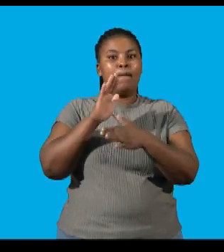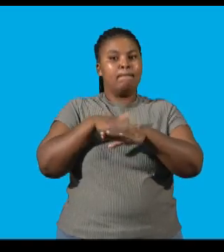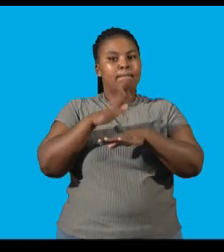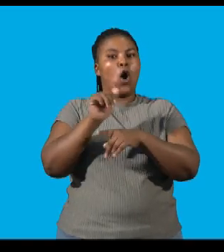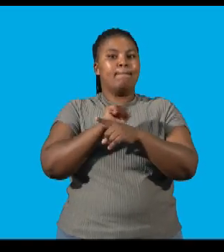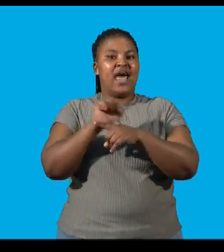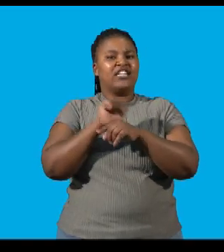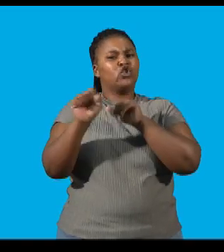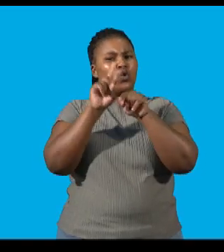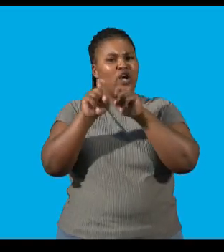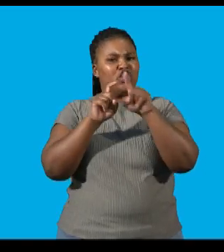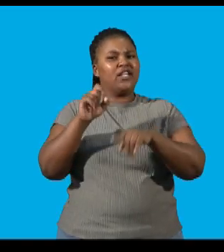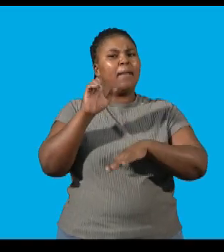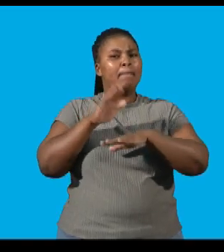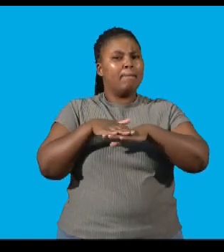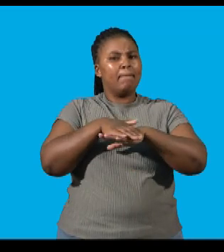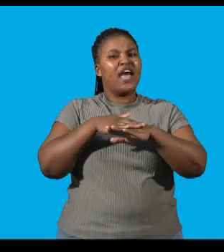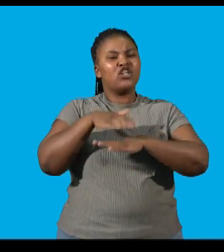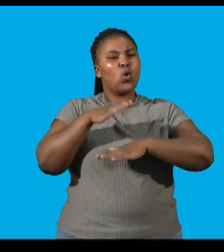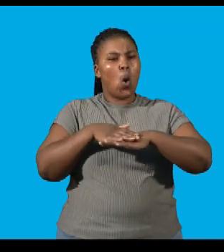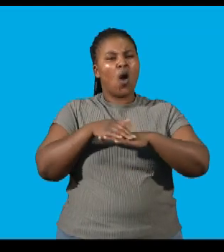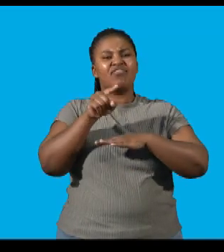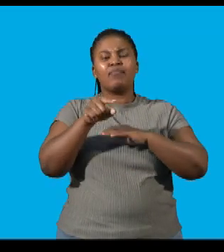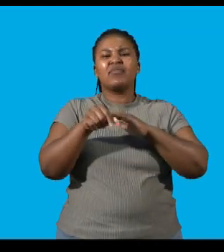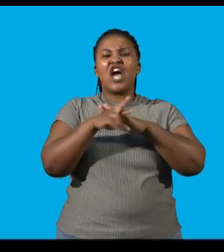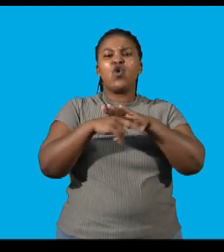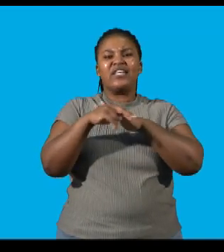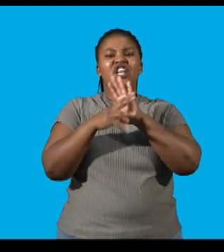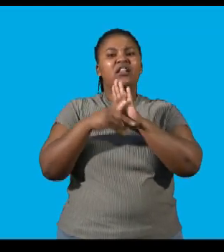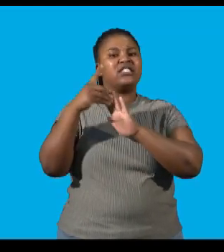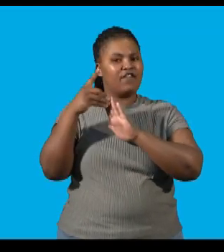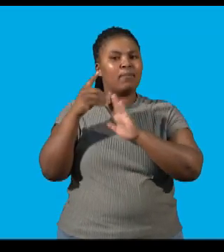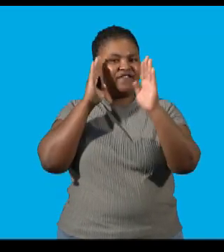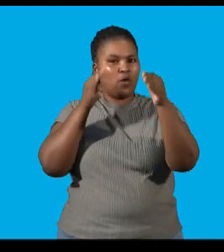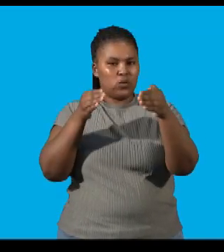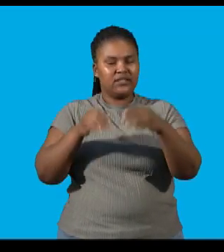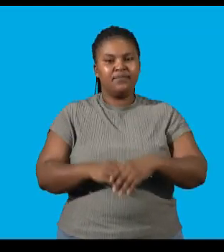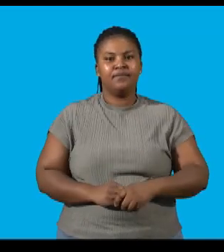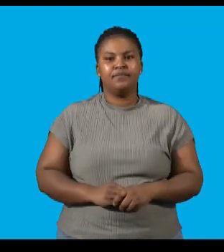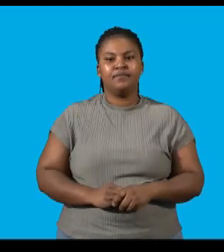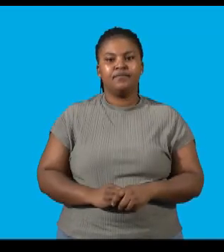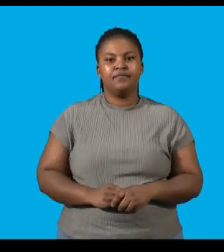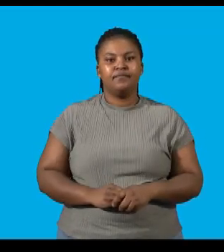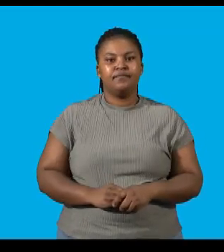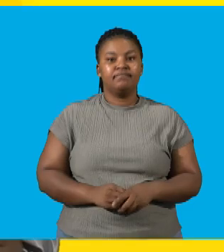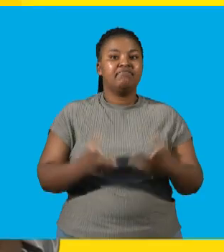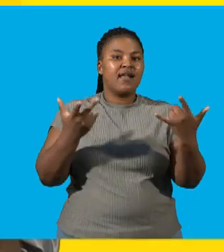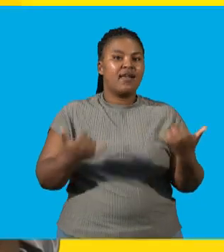you more practice on the questions based on regional development.